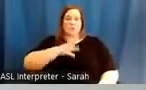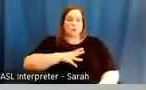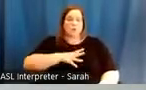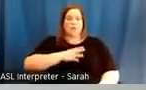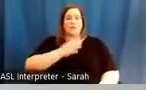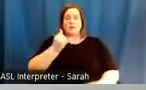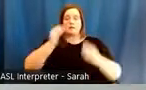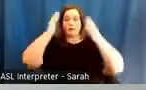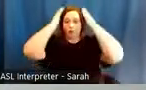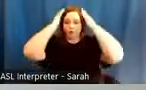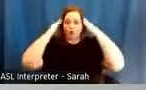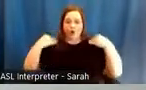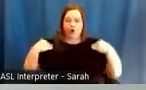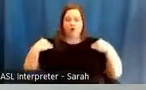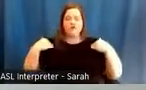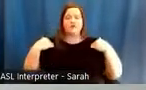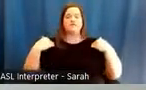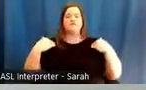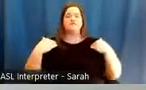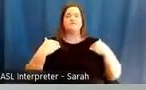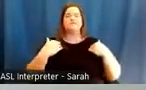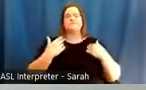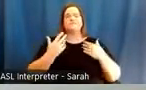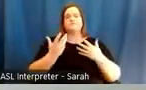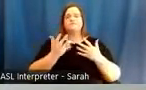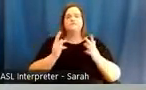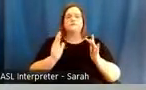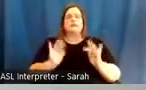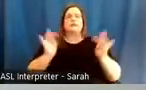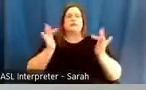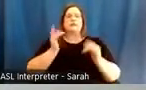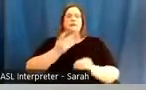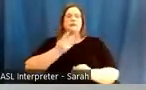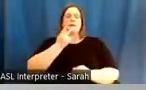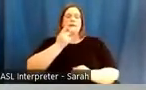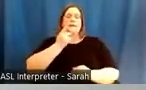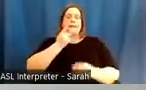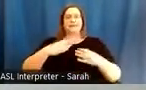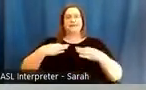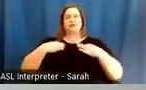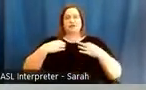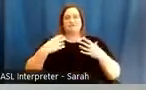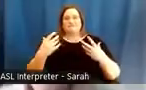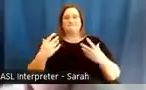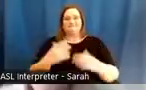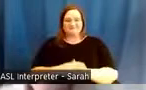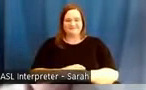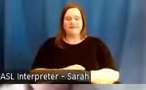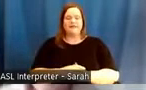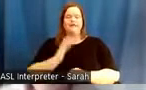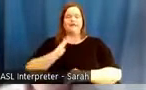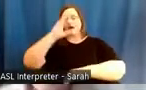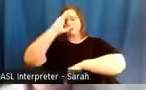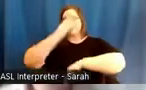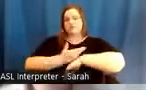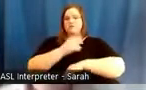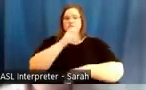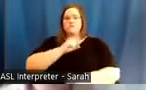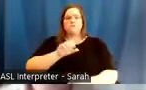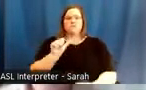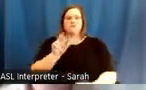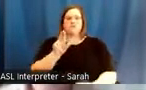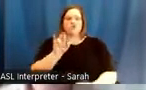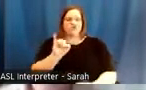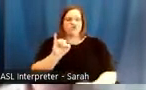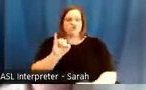and I'm wearing a rose colored shirt. Our son Ari was born at 24 weeks,